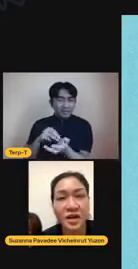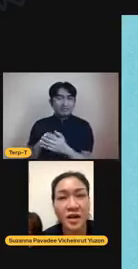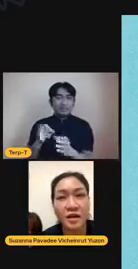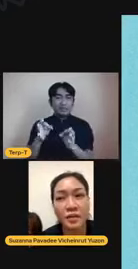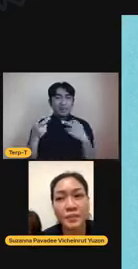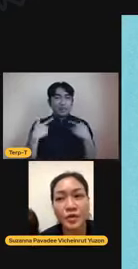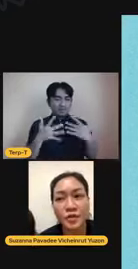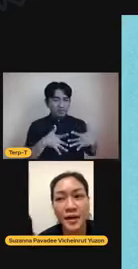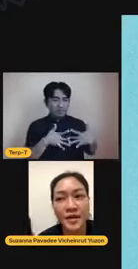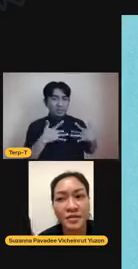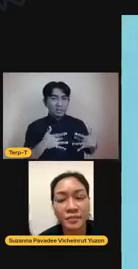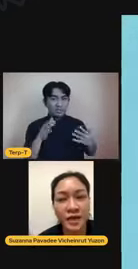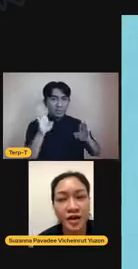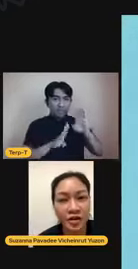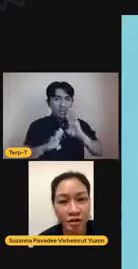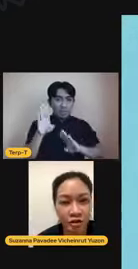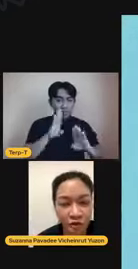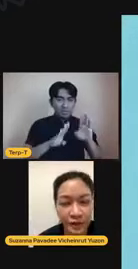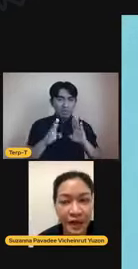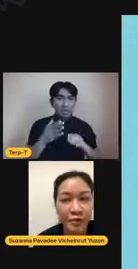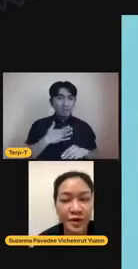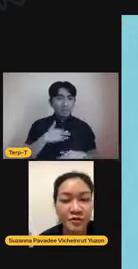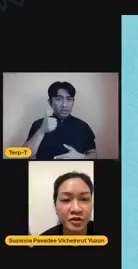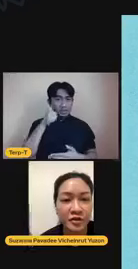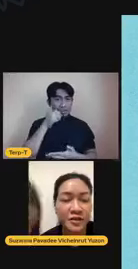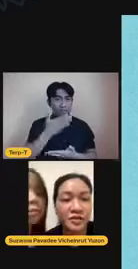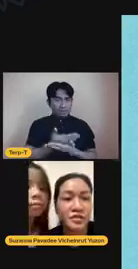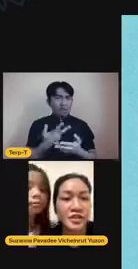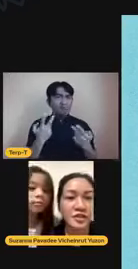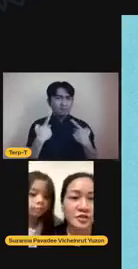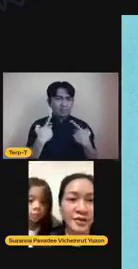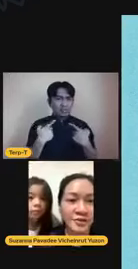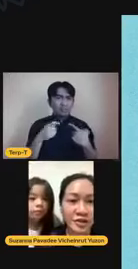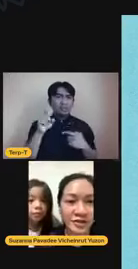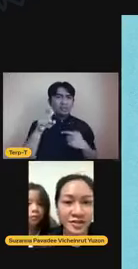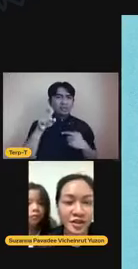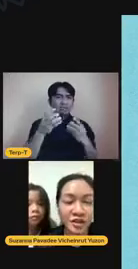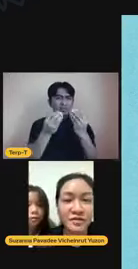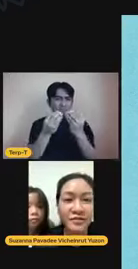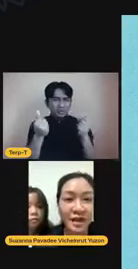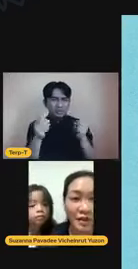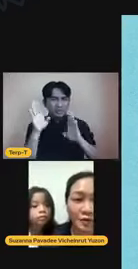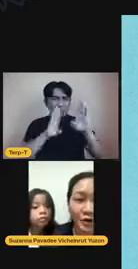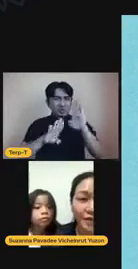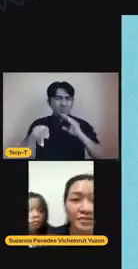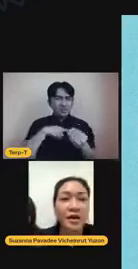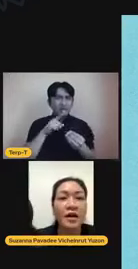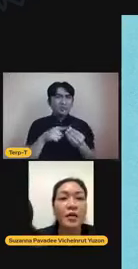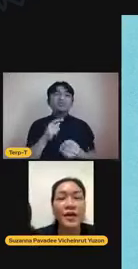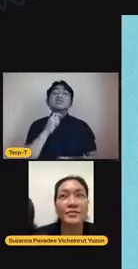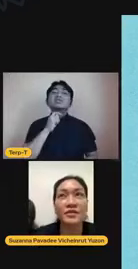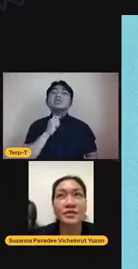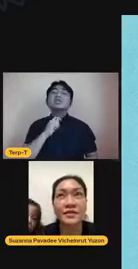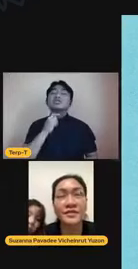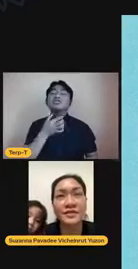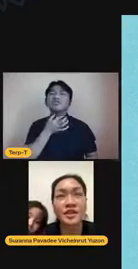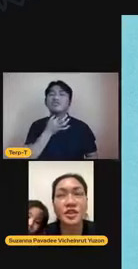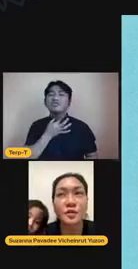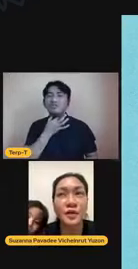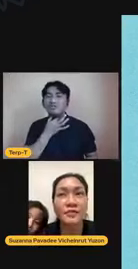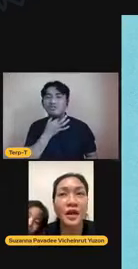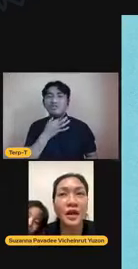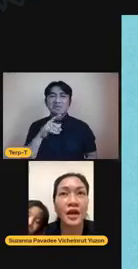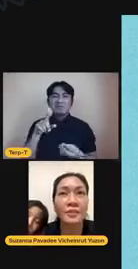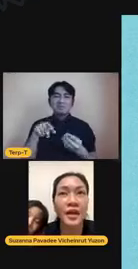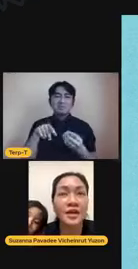defects, which my daughter also had, we have to address those issues. We have to address the issues of thyroids. We have to address the